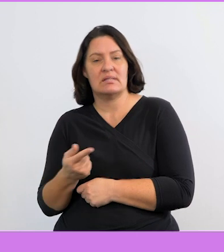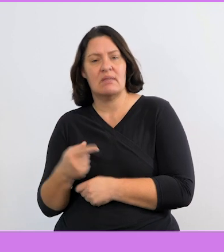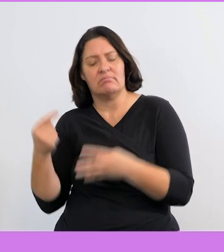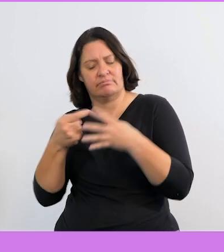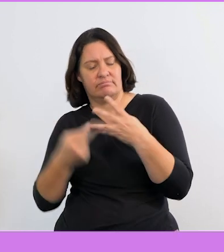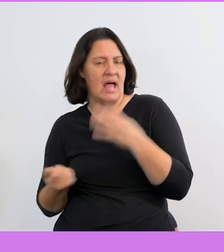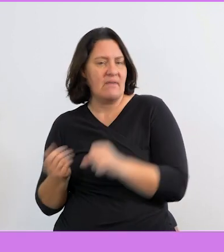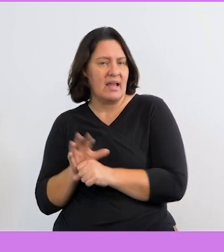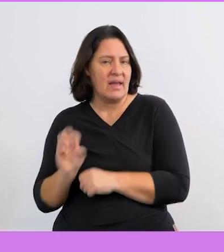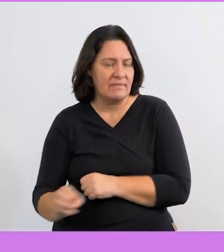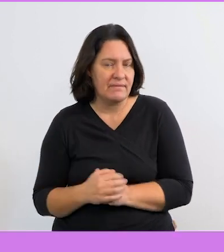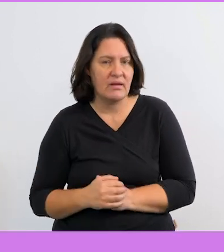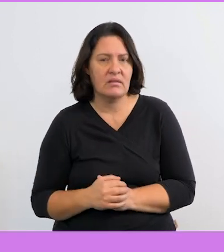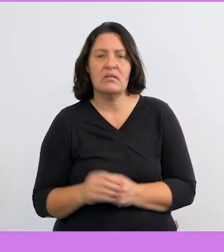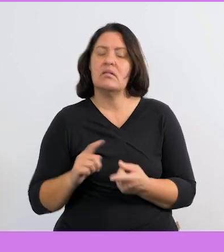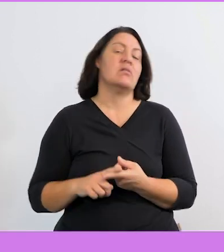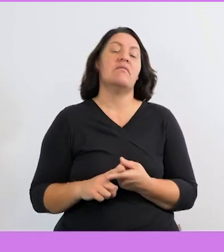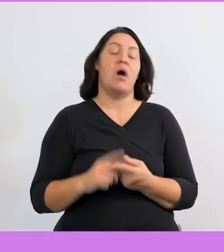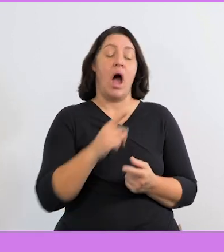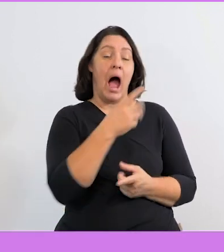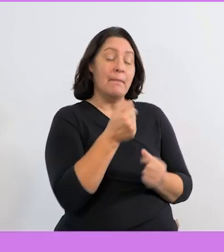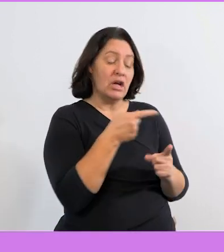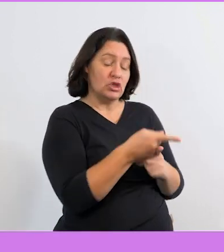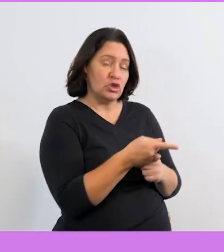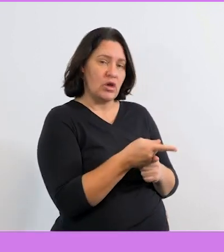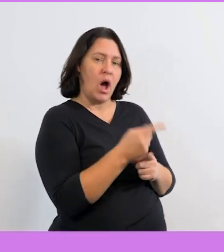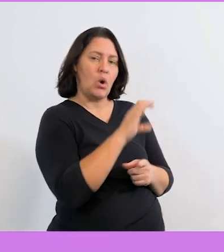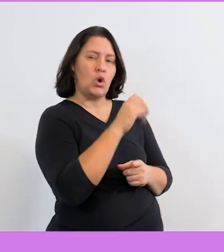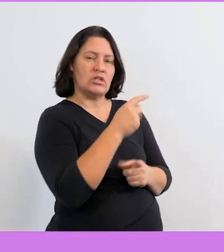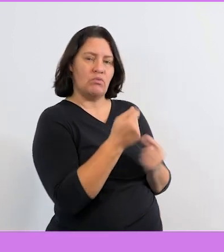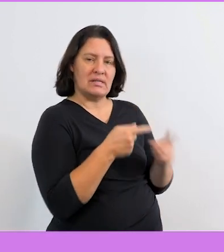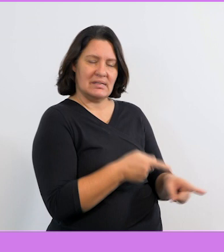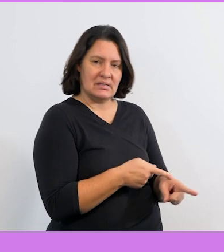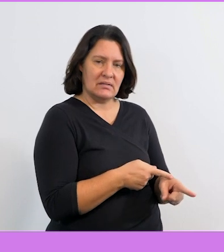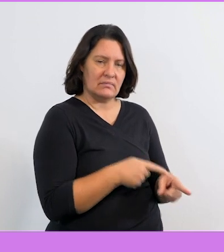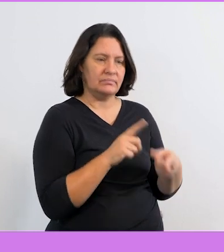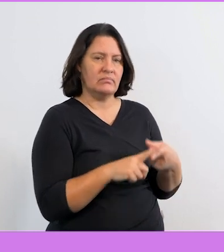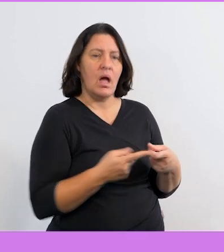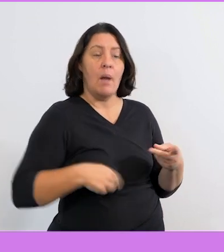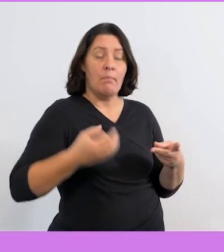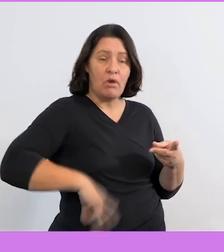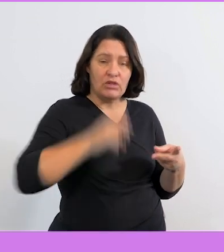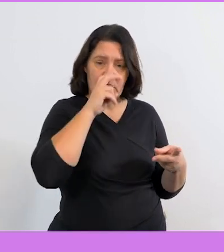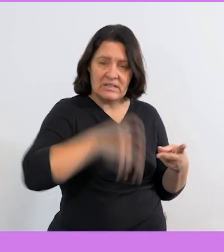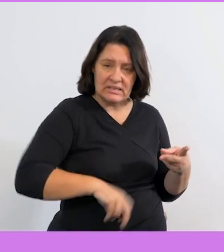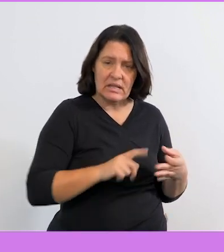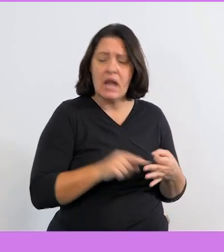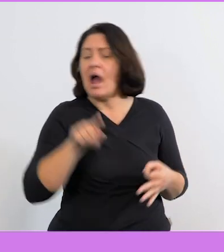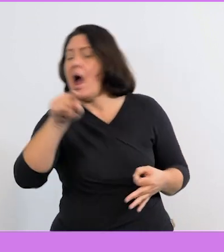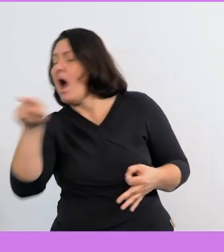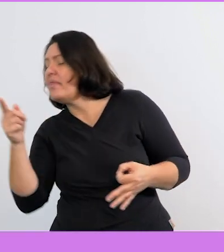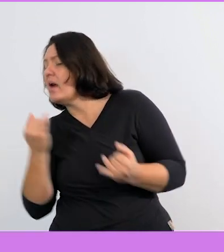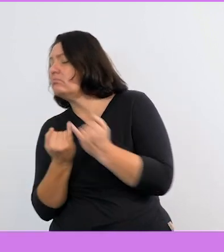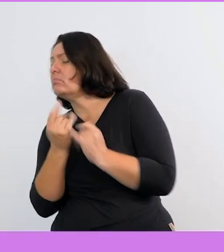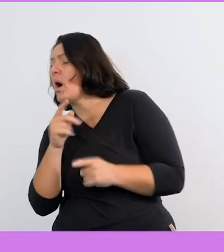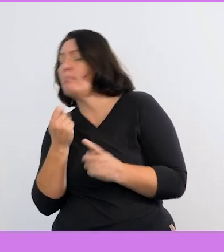a number of factors, such as, right, the cost price of a product, the profit that's required, then also the